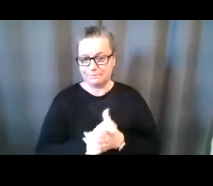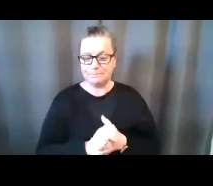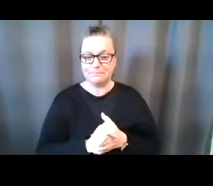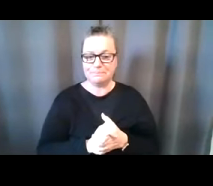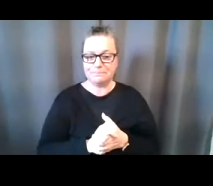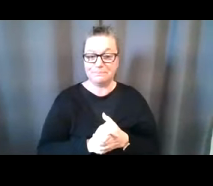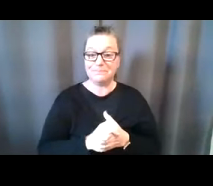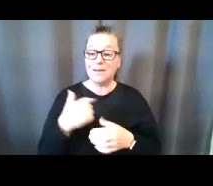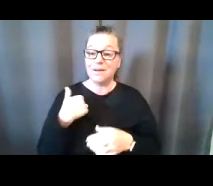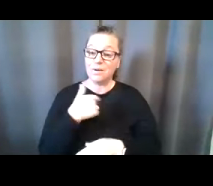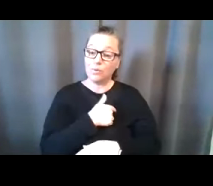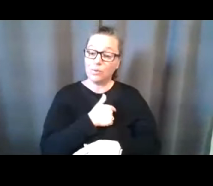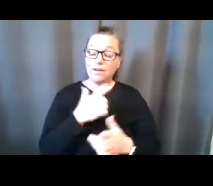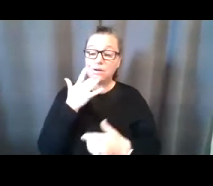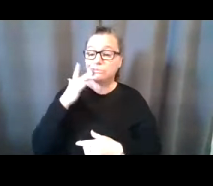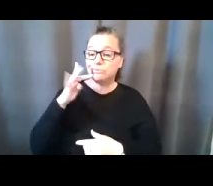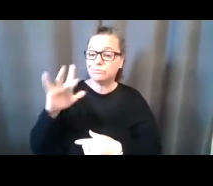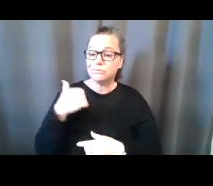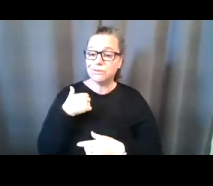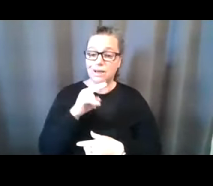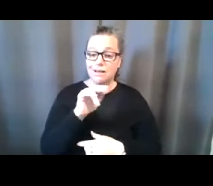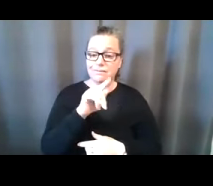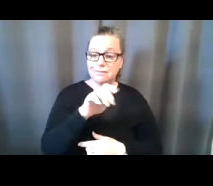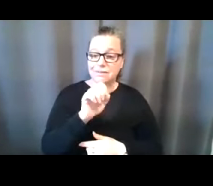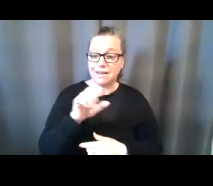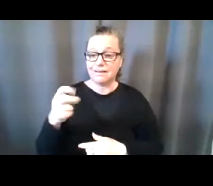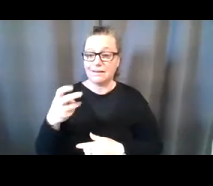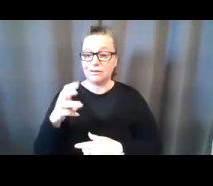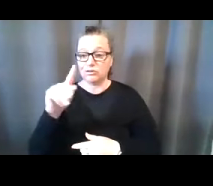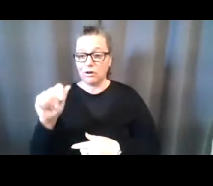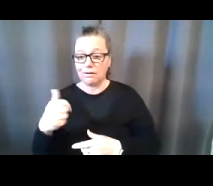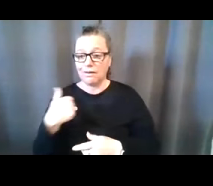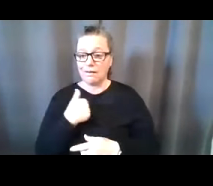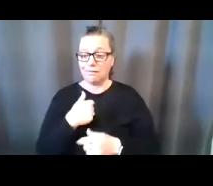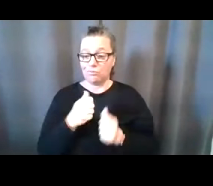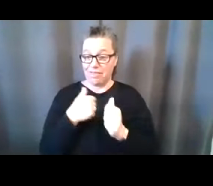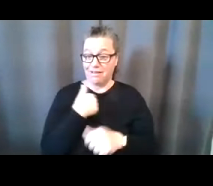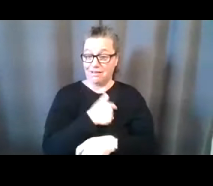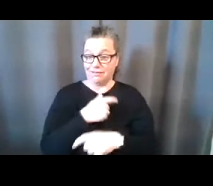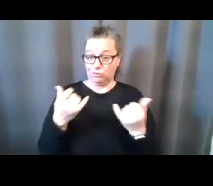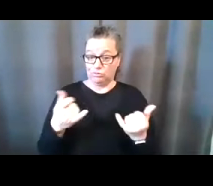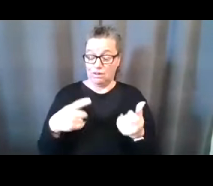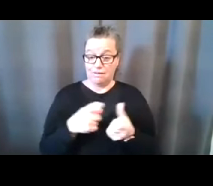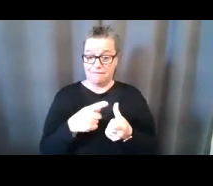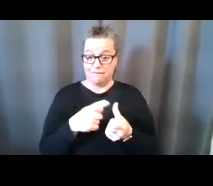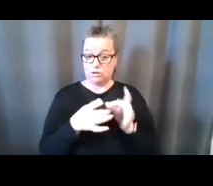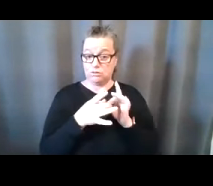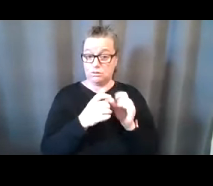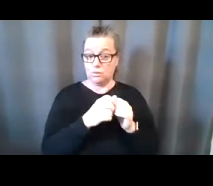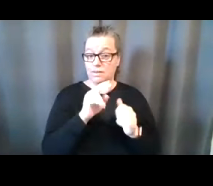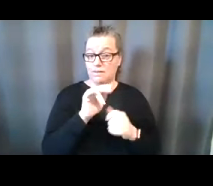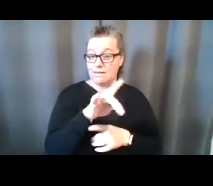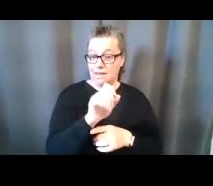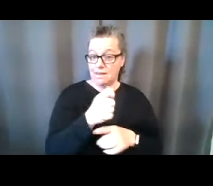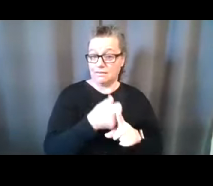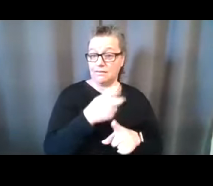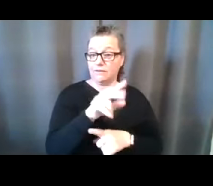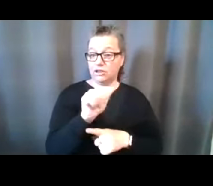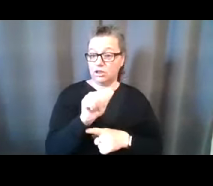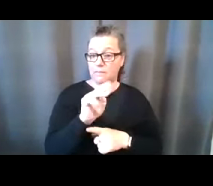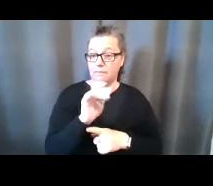Well, we are so fortunate to have Nate and Shauna with us today. First, a little bit about Nate. He is a Virginia